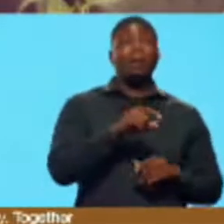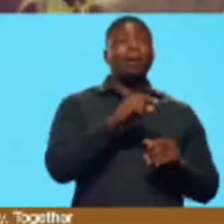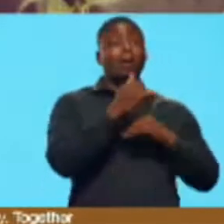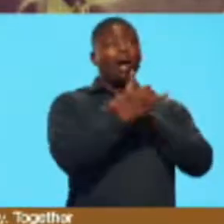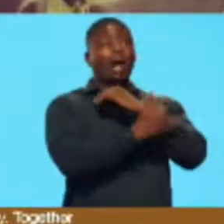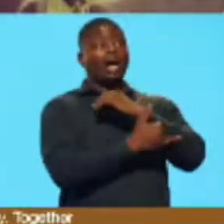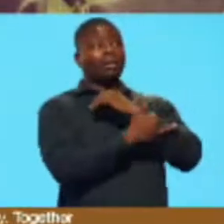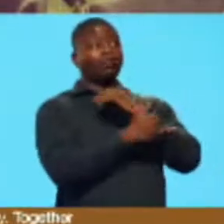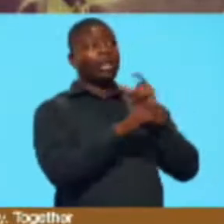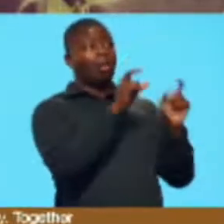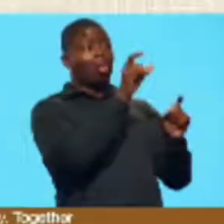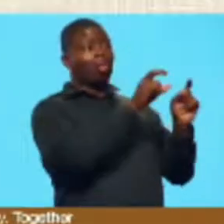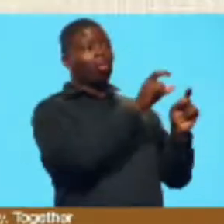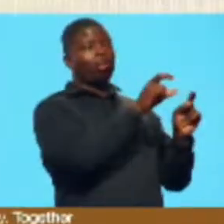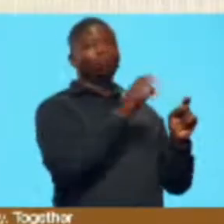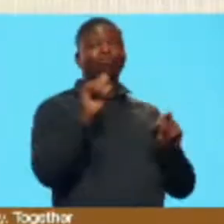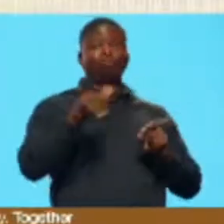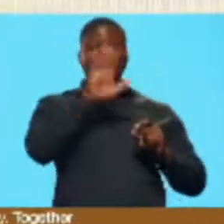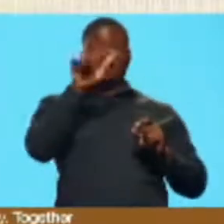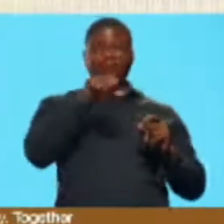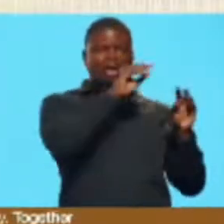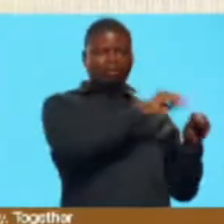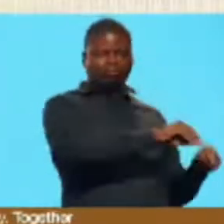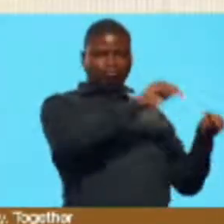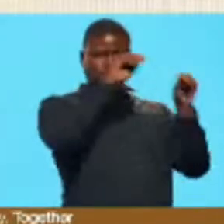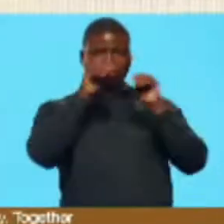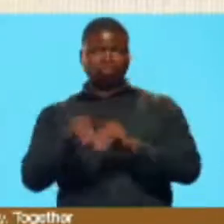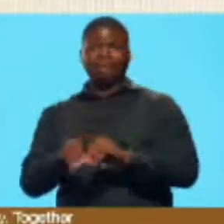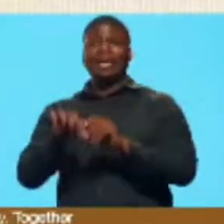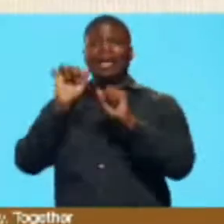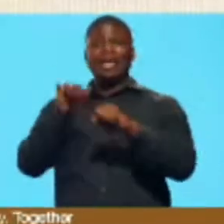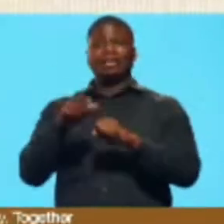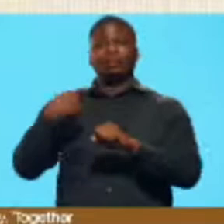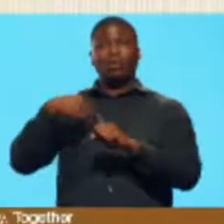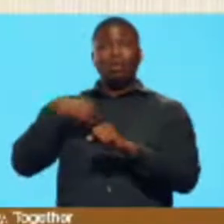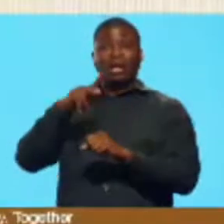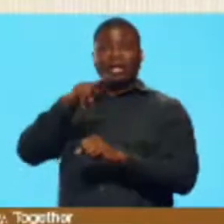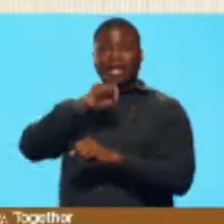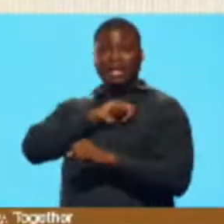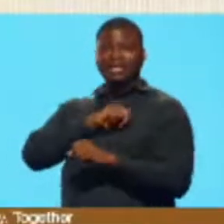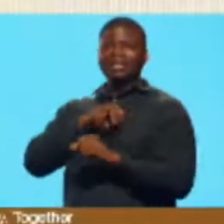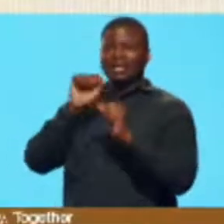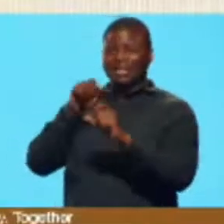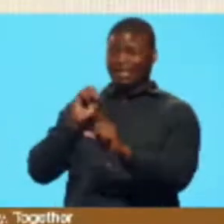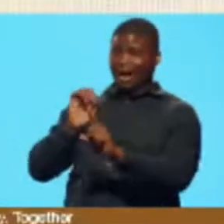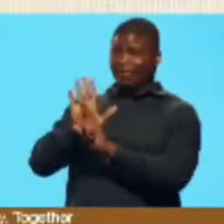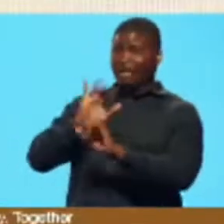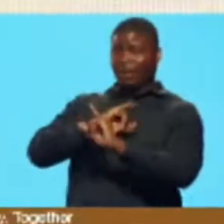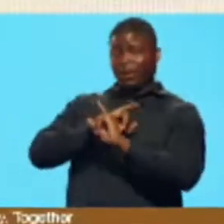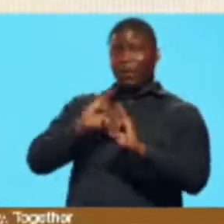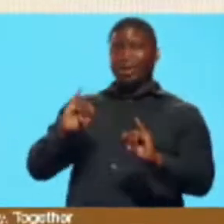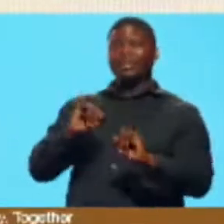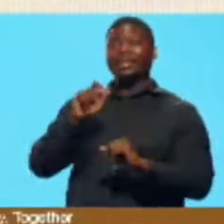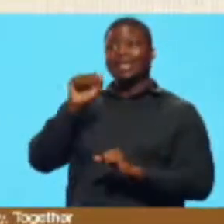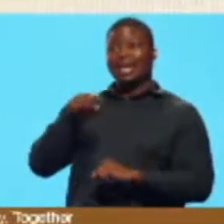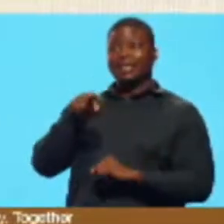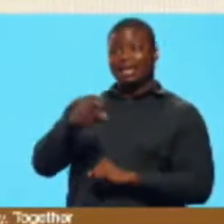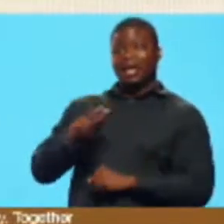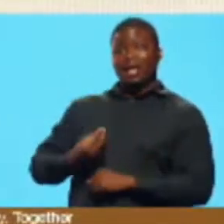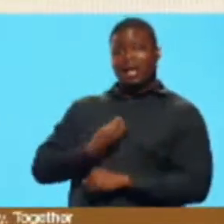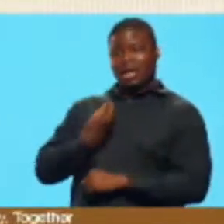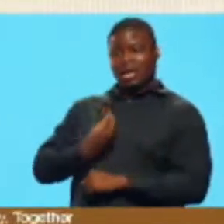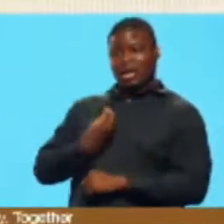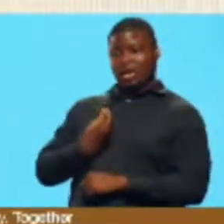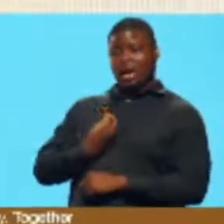is affecting us. We did an exercise in KZN where we're looking at the migration. Our young people in KZN are moving